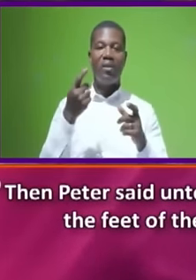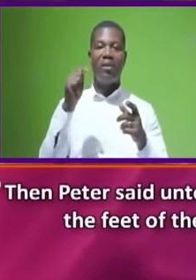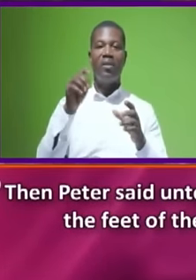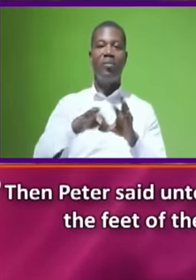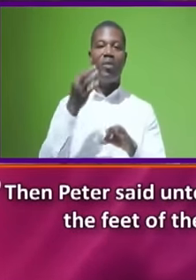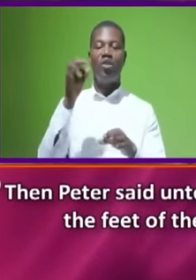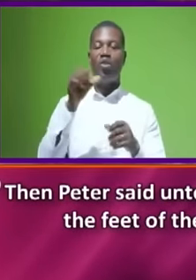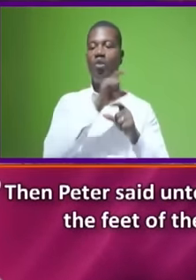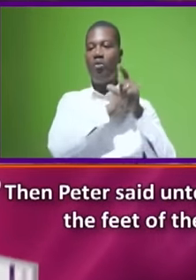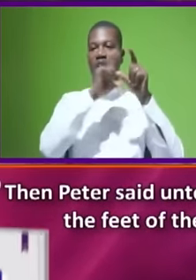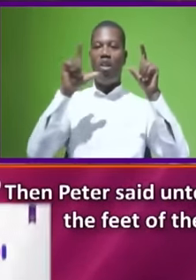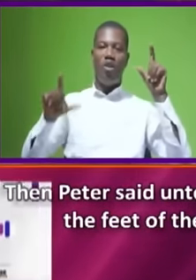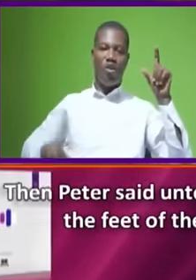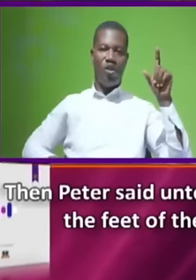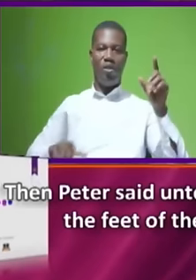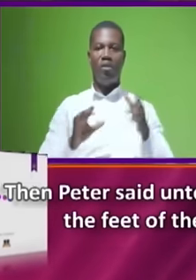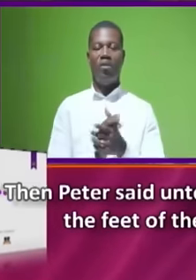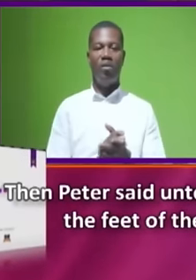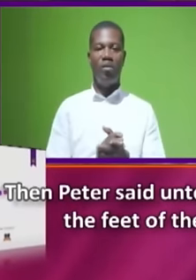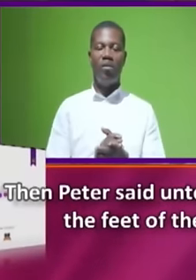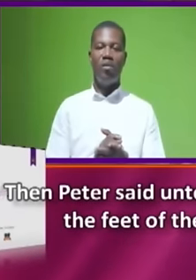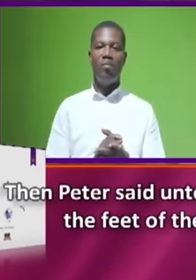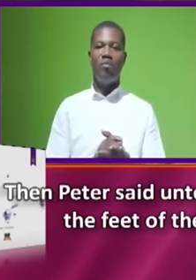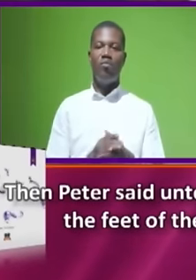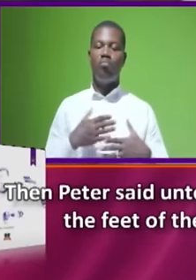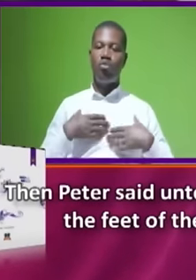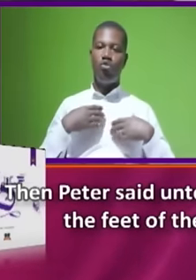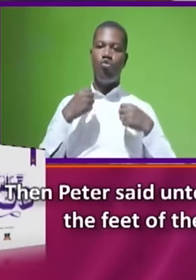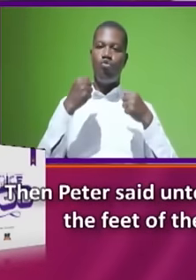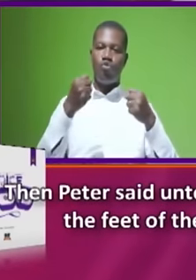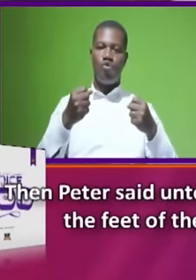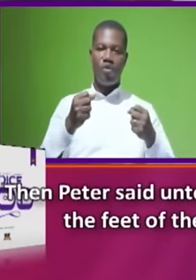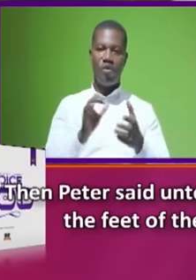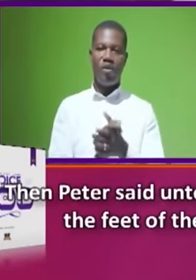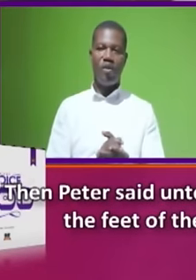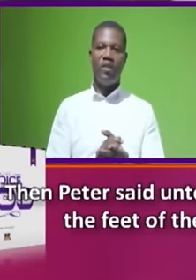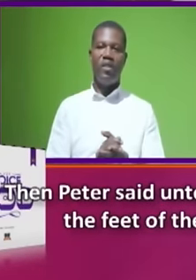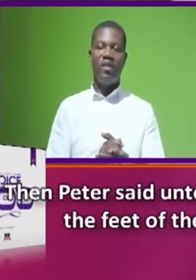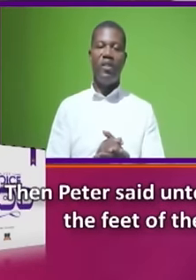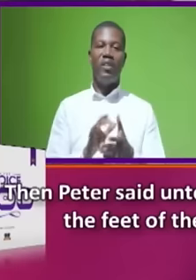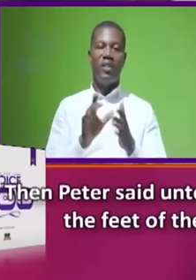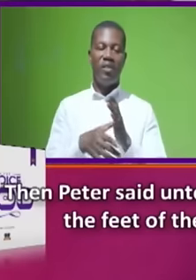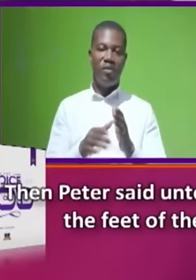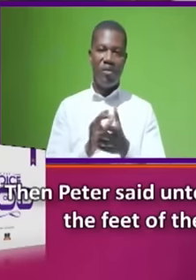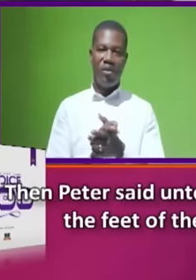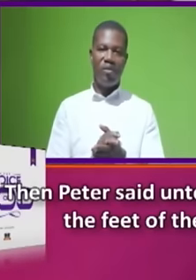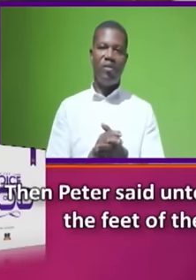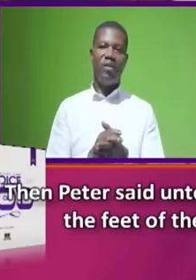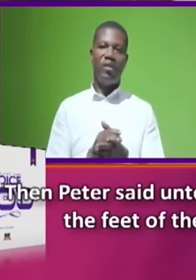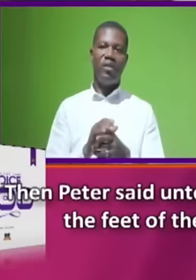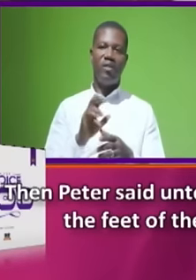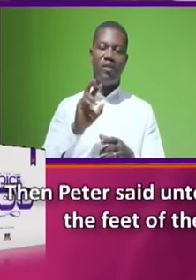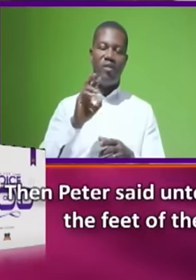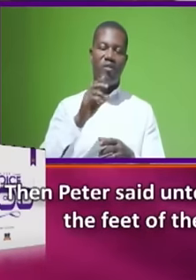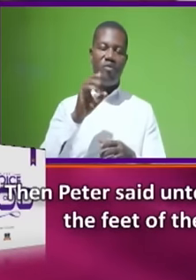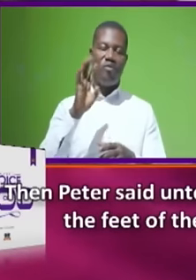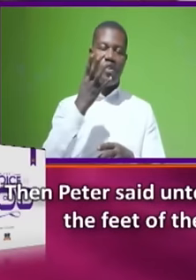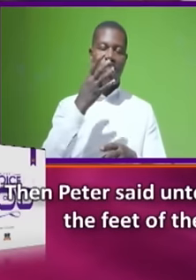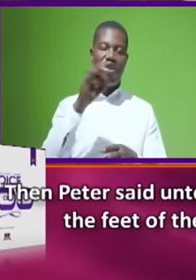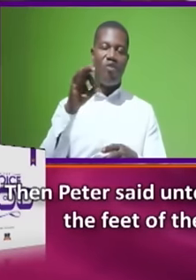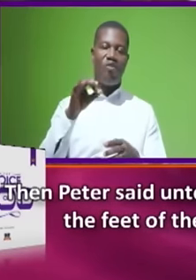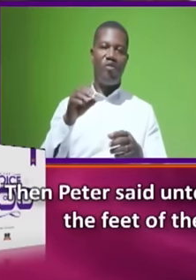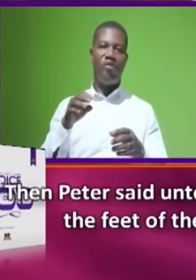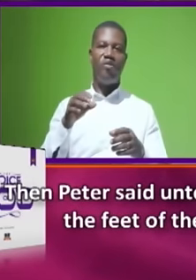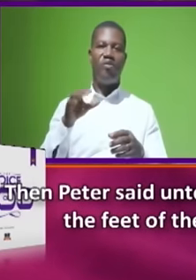the Spirit of the Lord. Behold! Behold! The feet of them. The feet of them which have buried